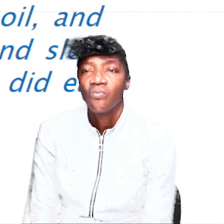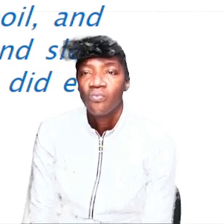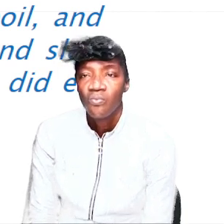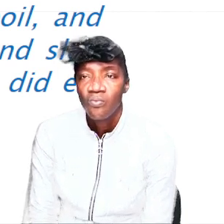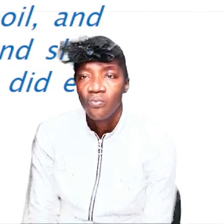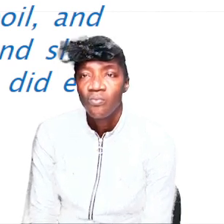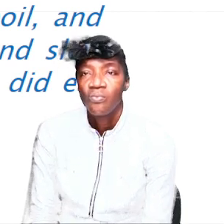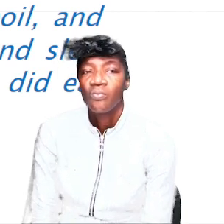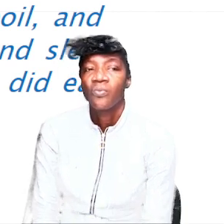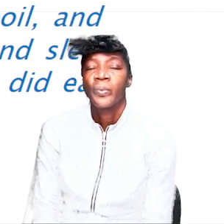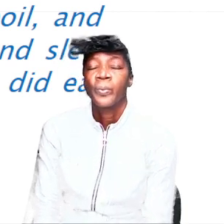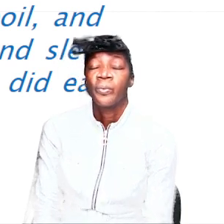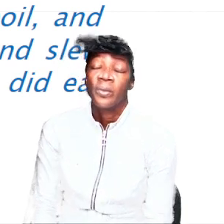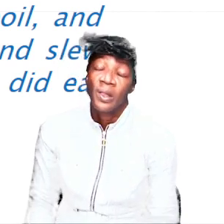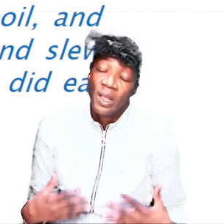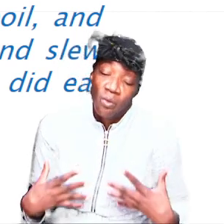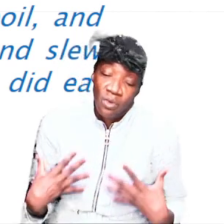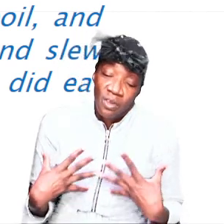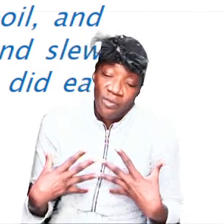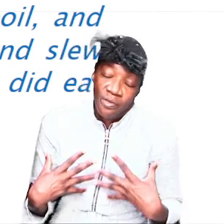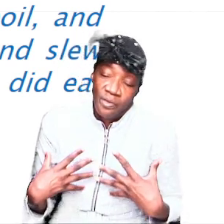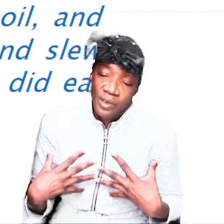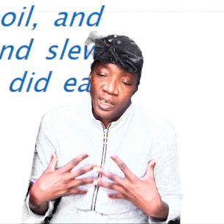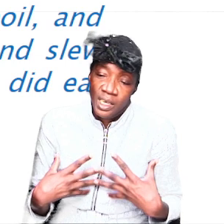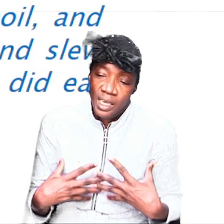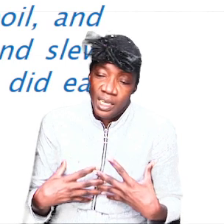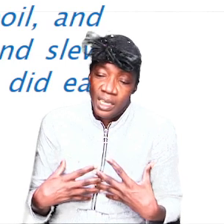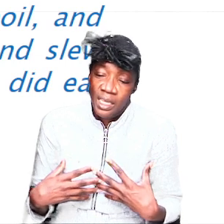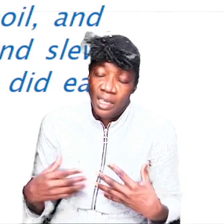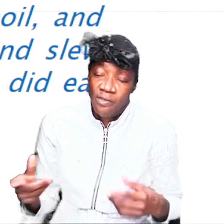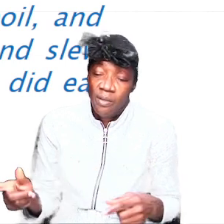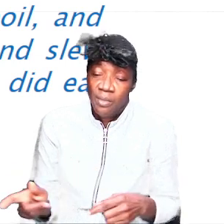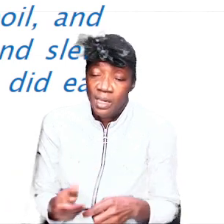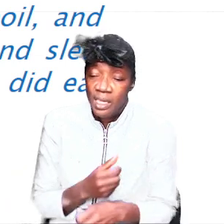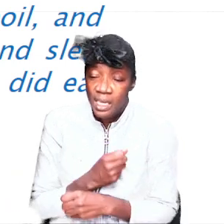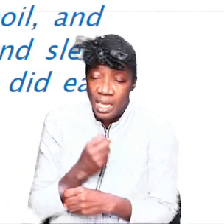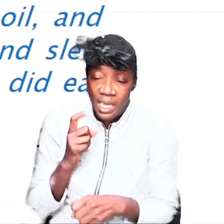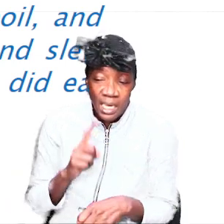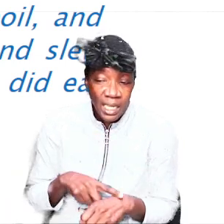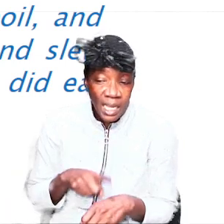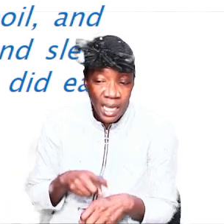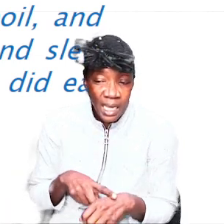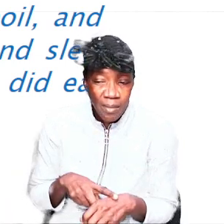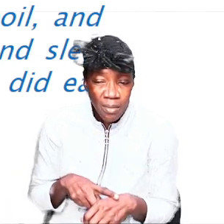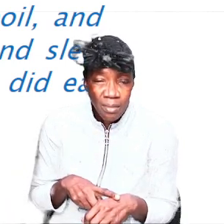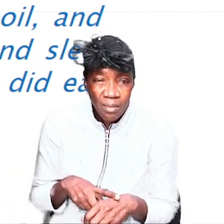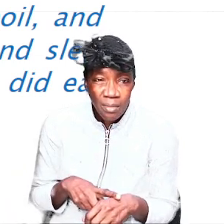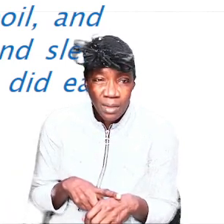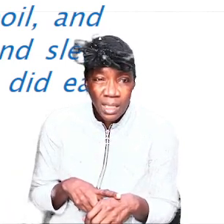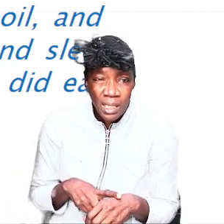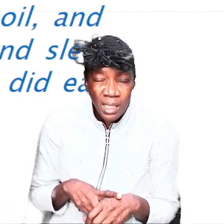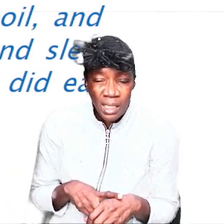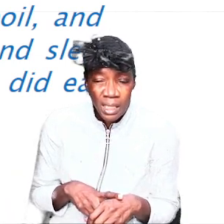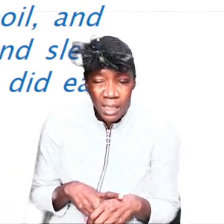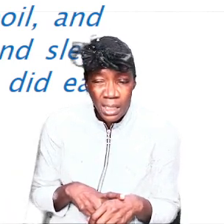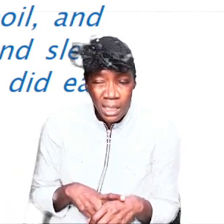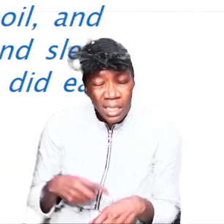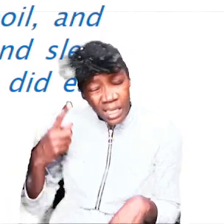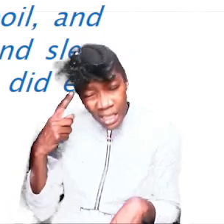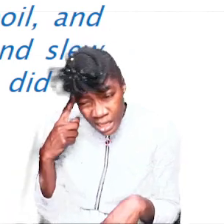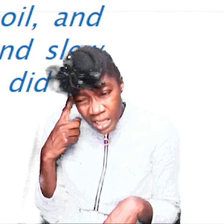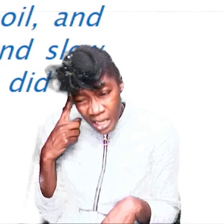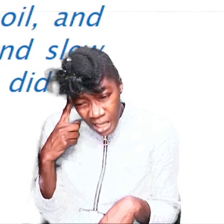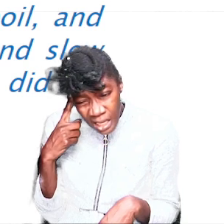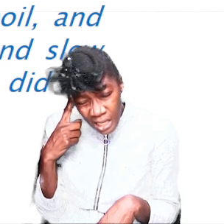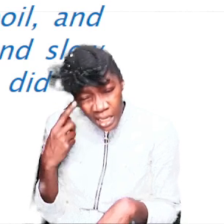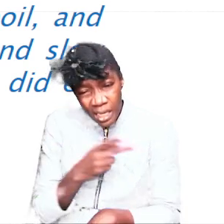While he was afraid that if he took the time to refresh himself, he and his army, the